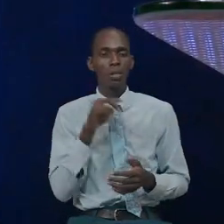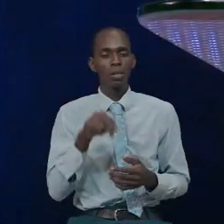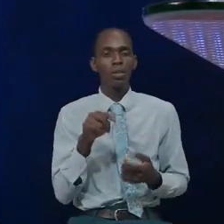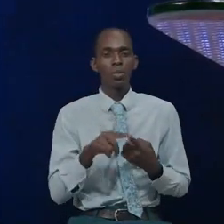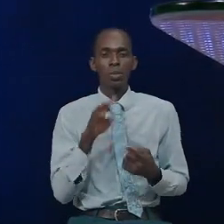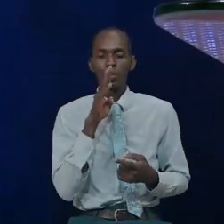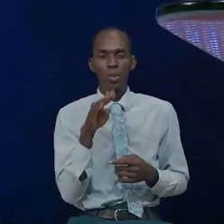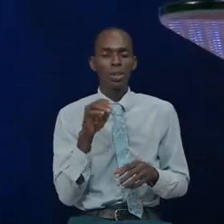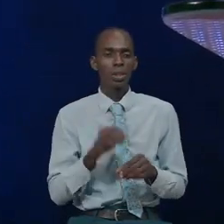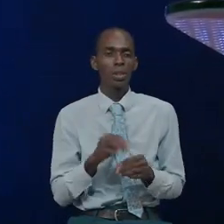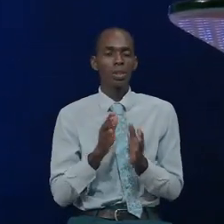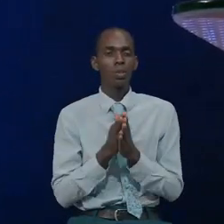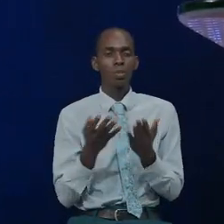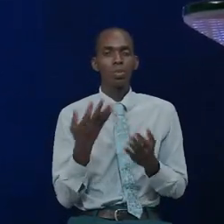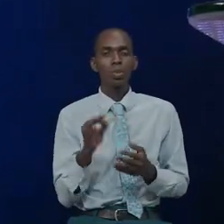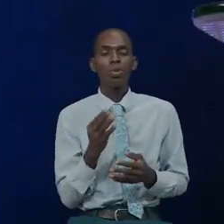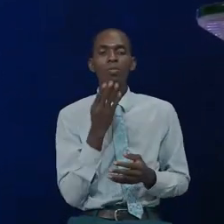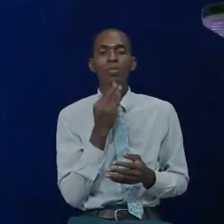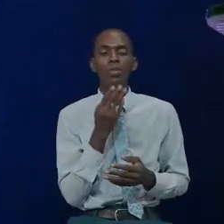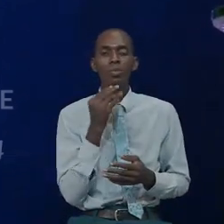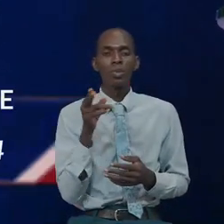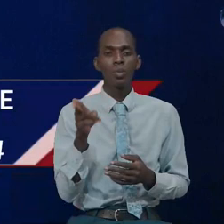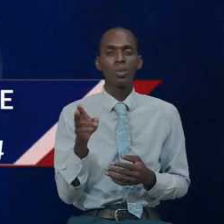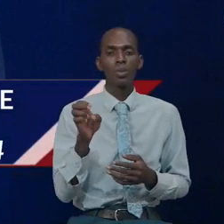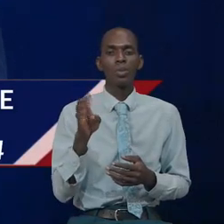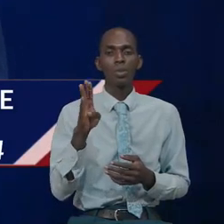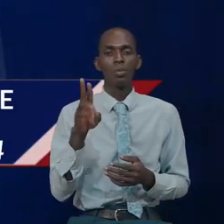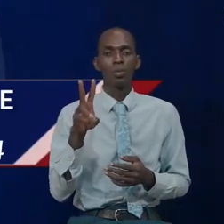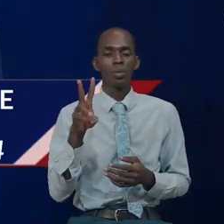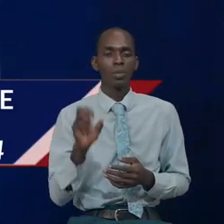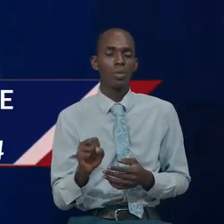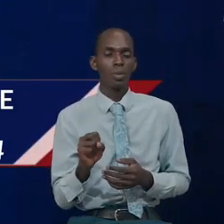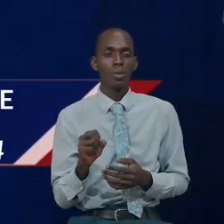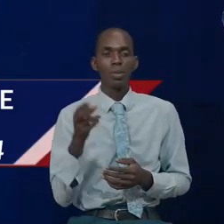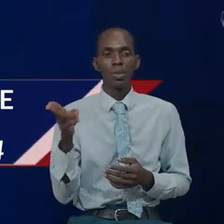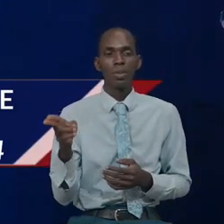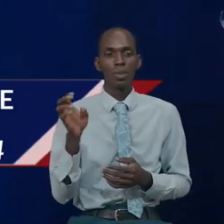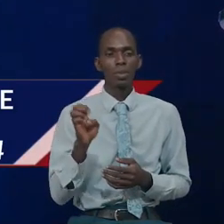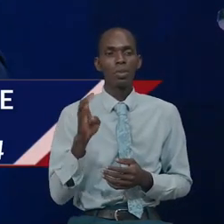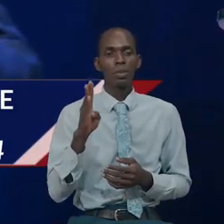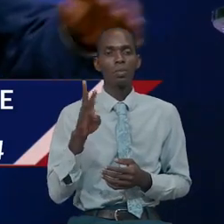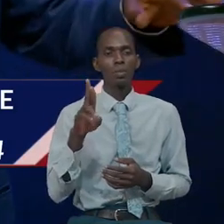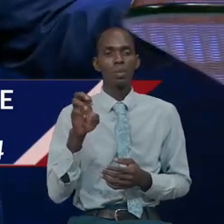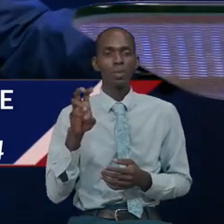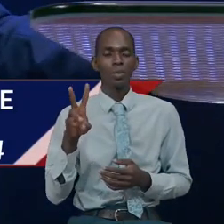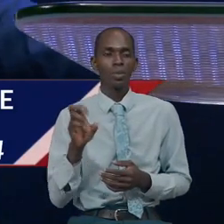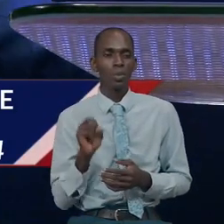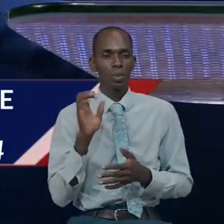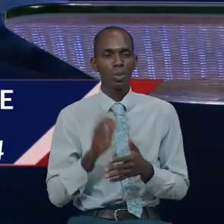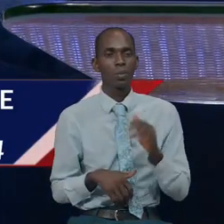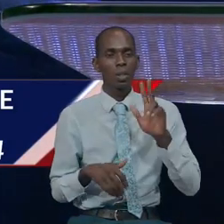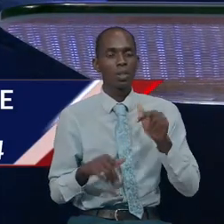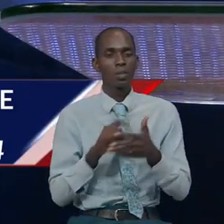Hebrews chapter 13, reading from verse 12. Hebrews chapter 13, verse